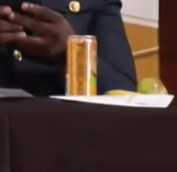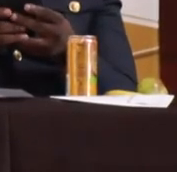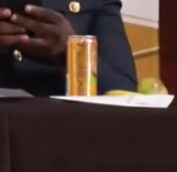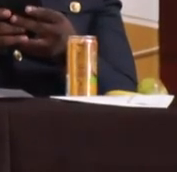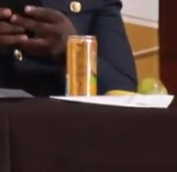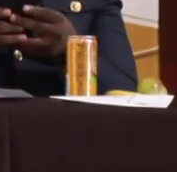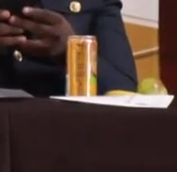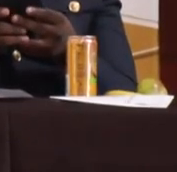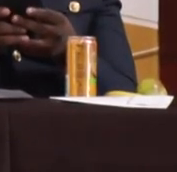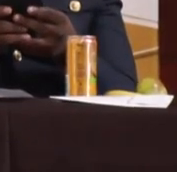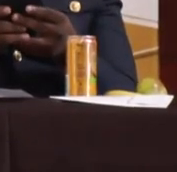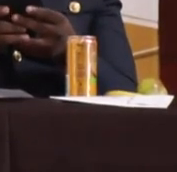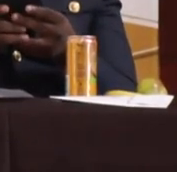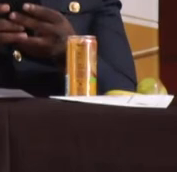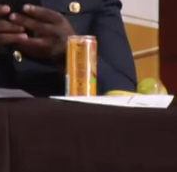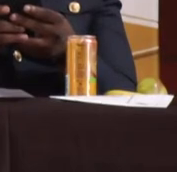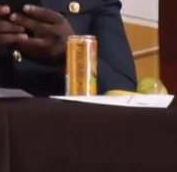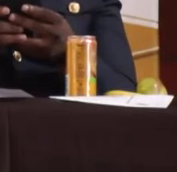PPS